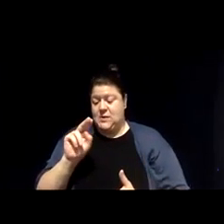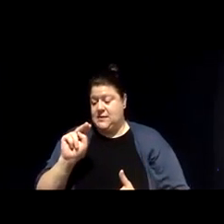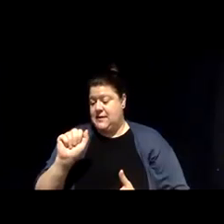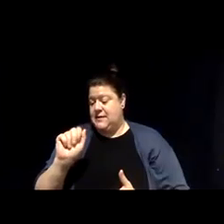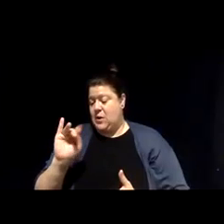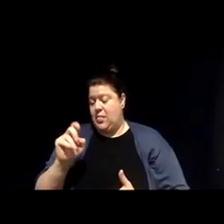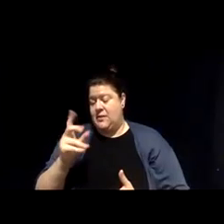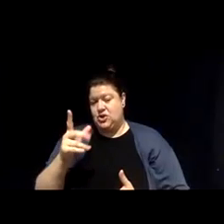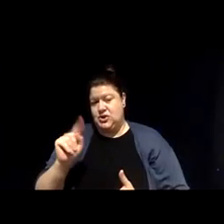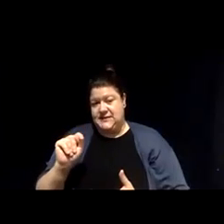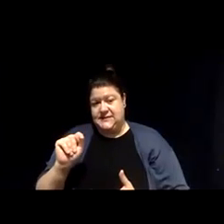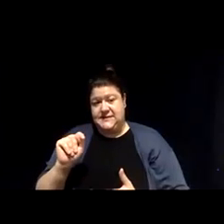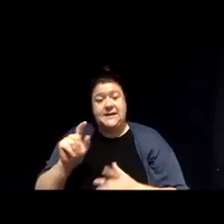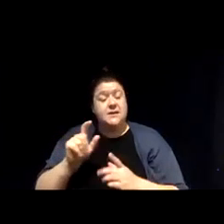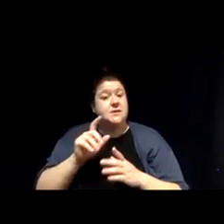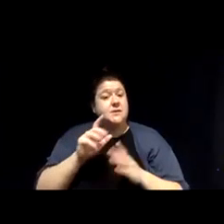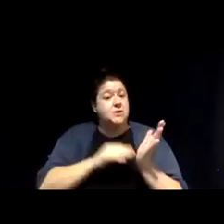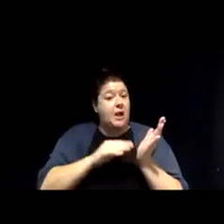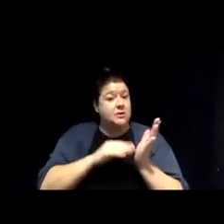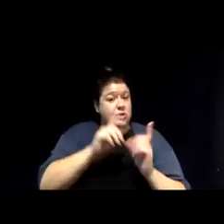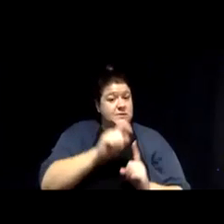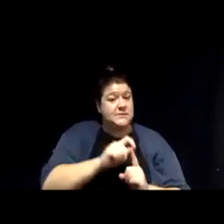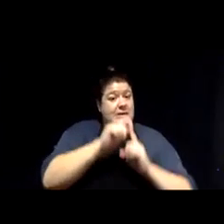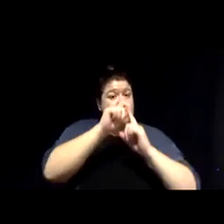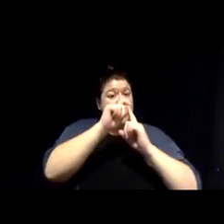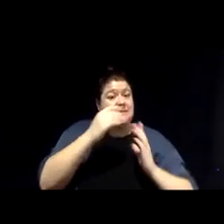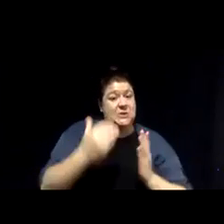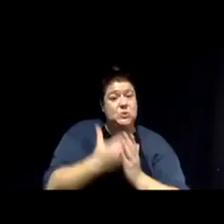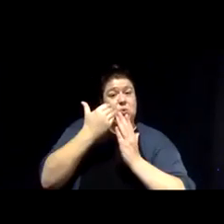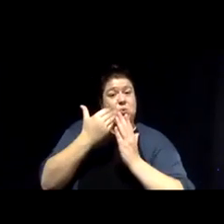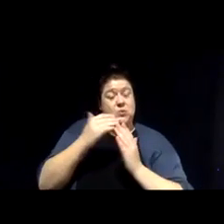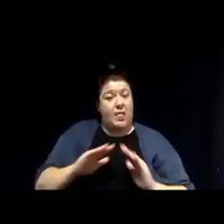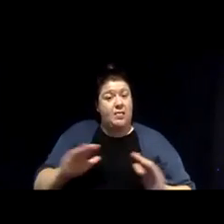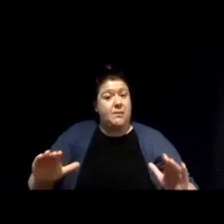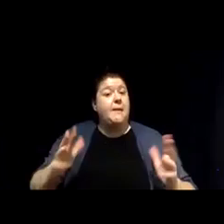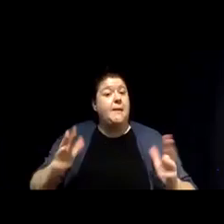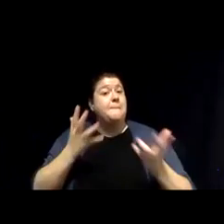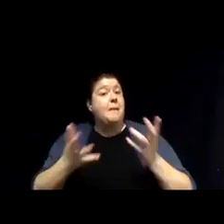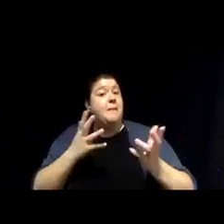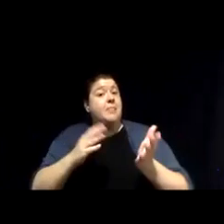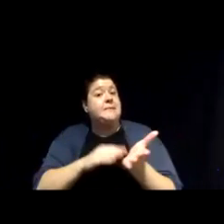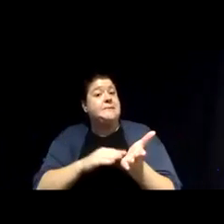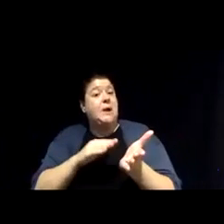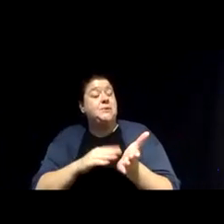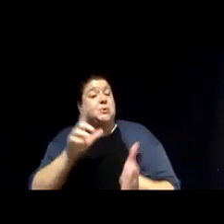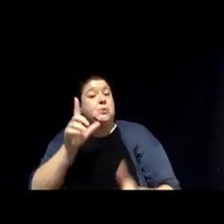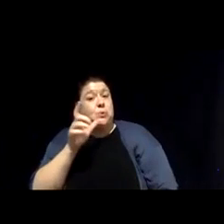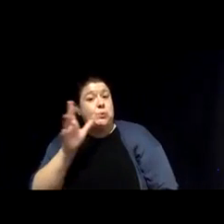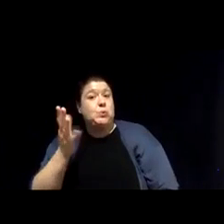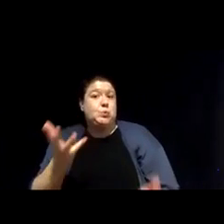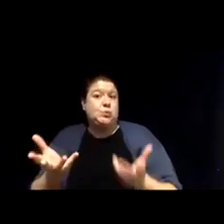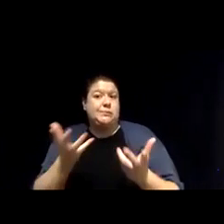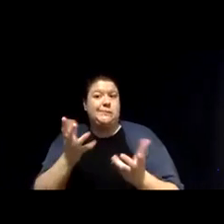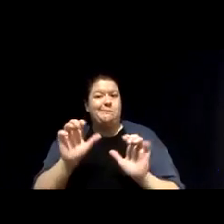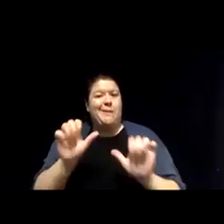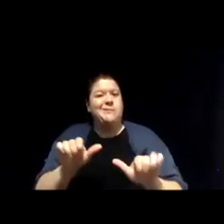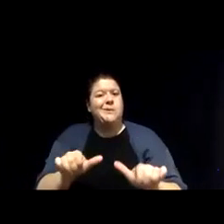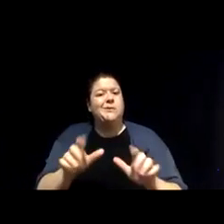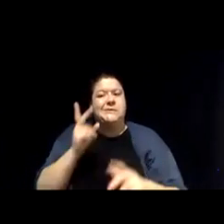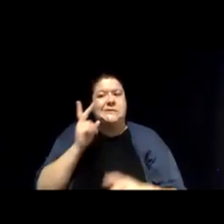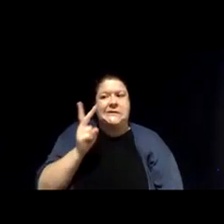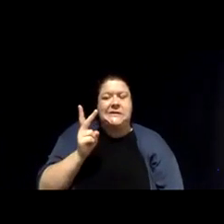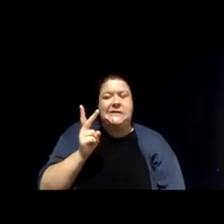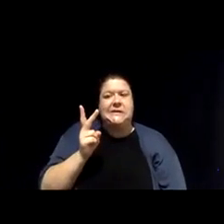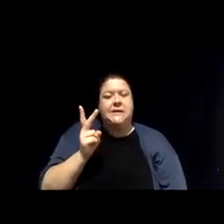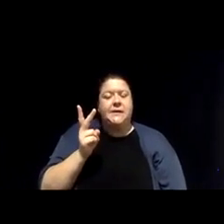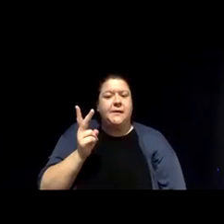doctor who specializes in new children. They may be the doctor who may be seeing